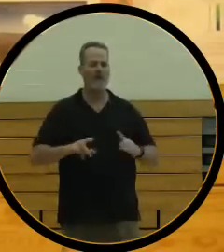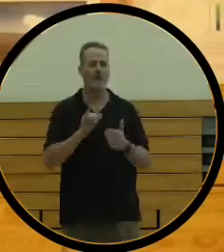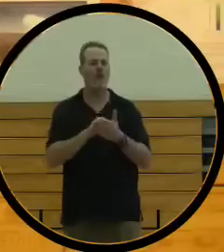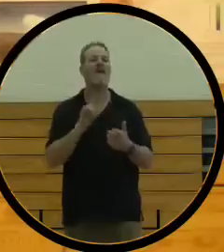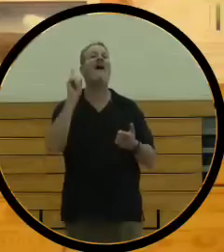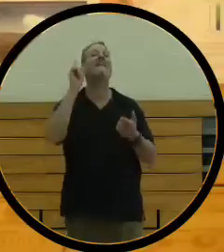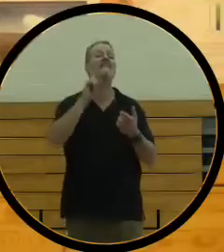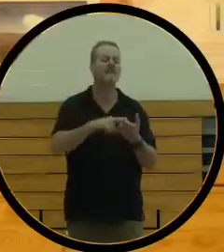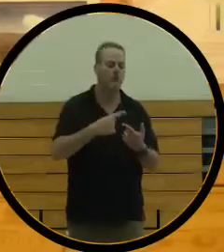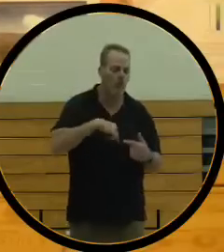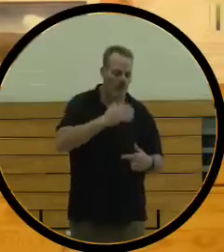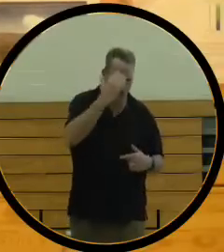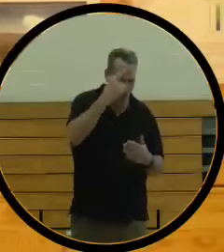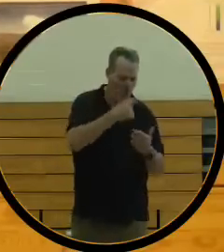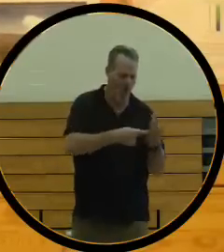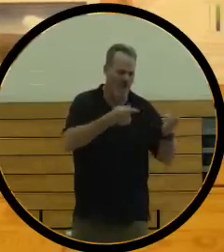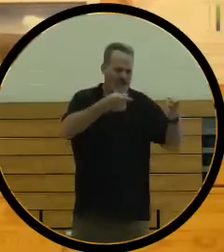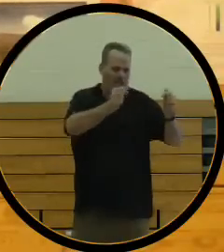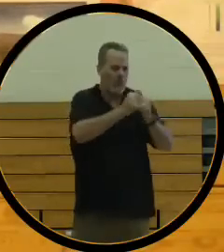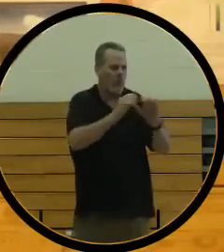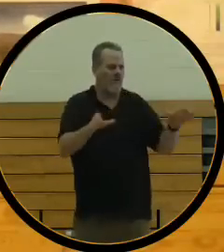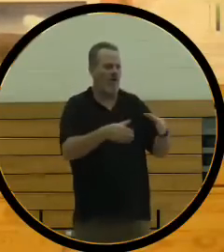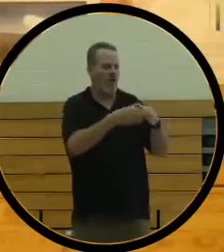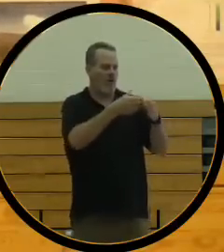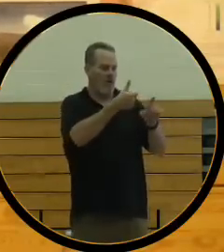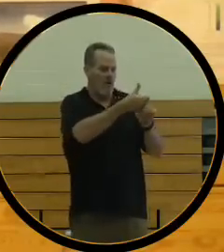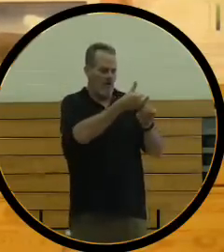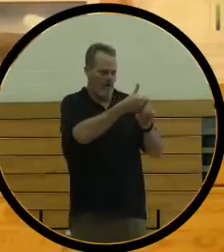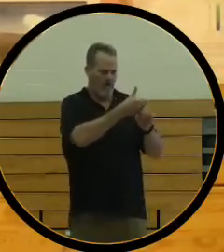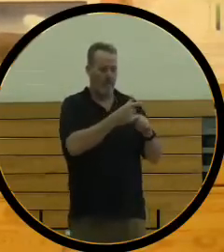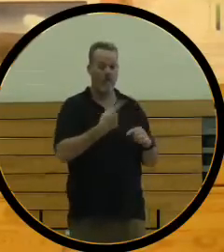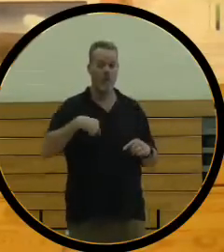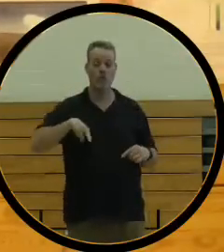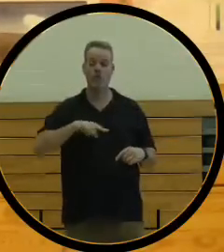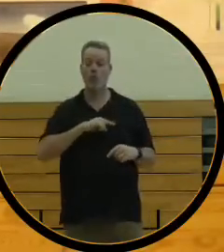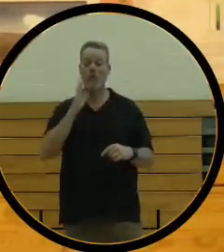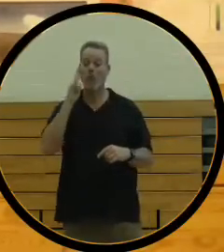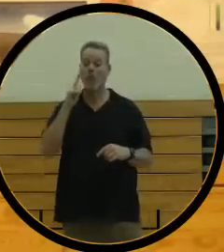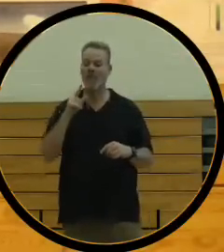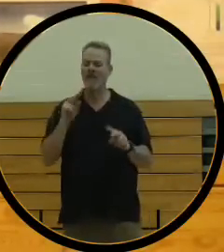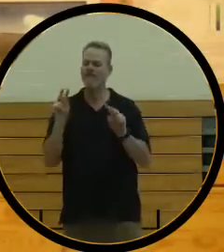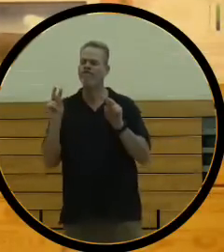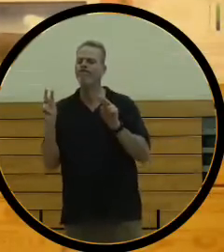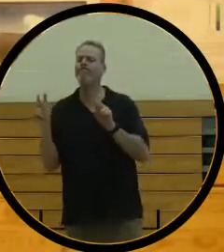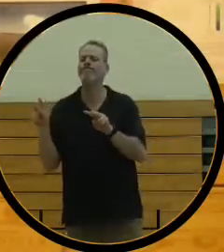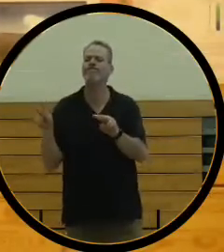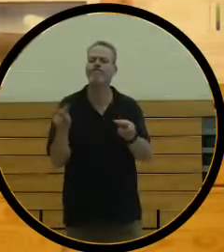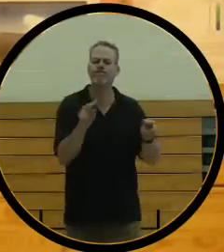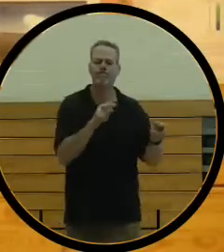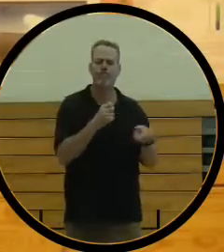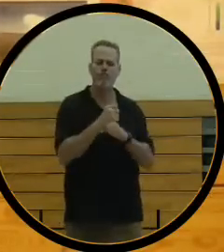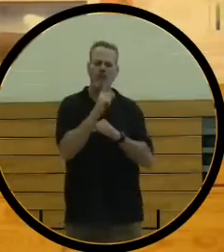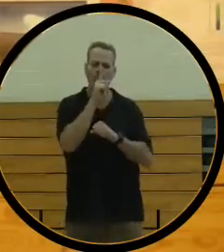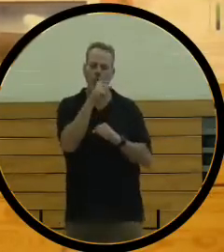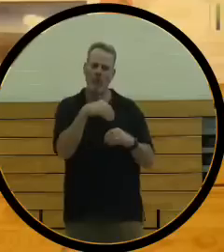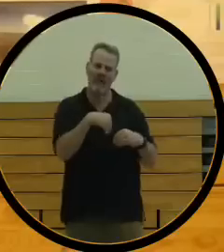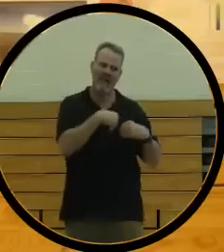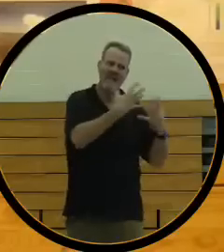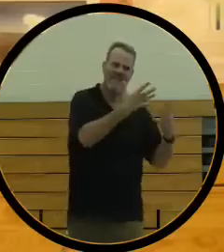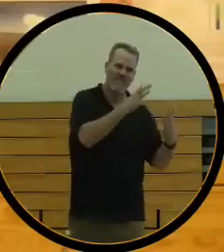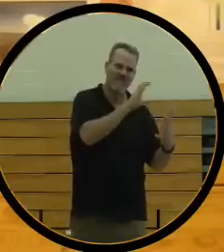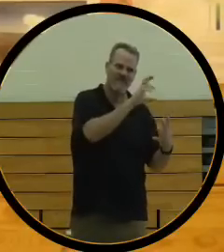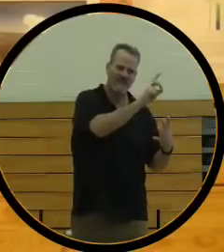what the volcano is doing, right? So we will be really vigilant and try and get civil defense the information as early